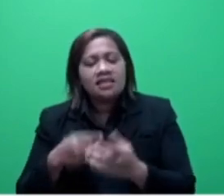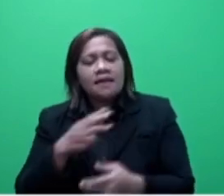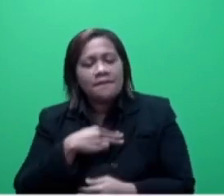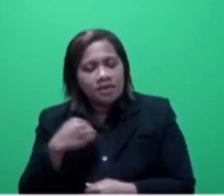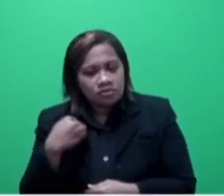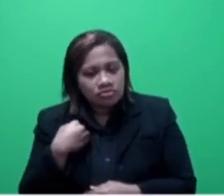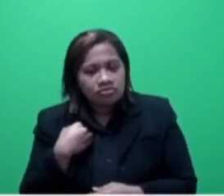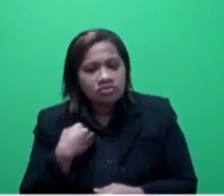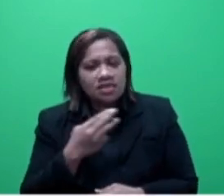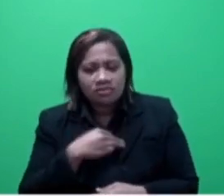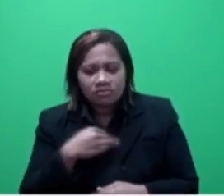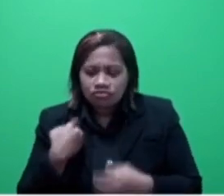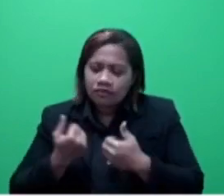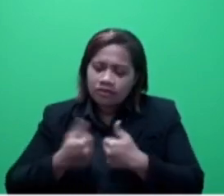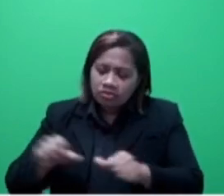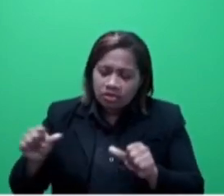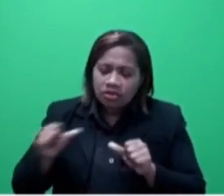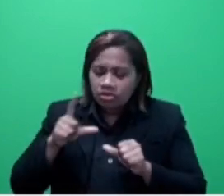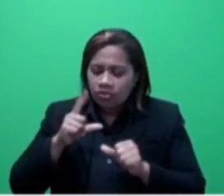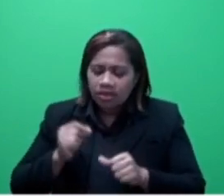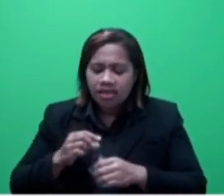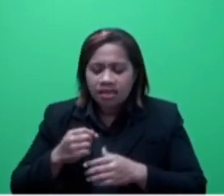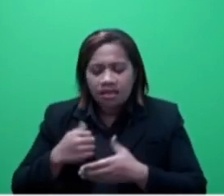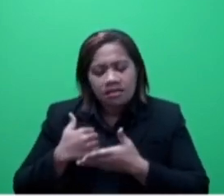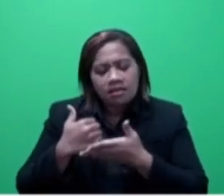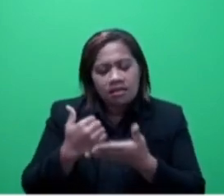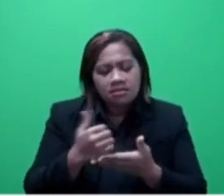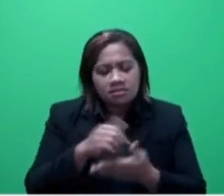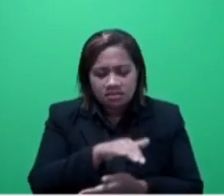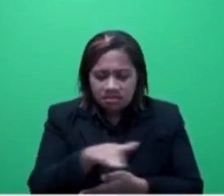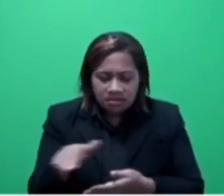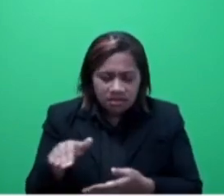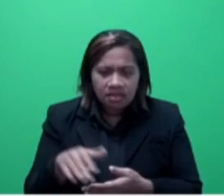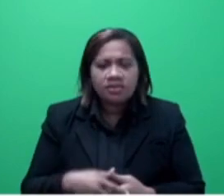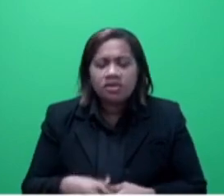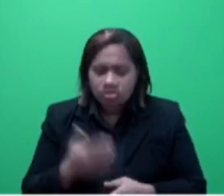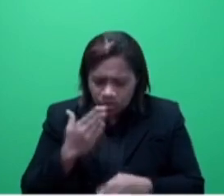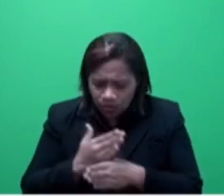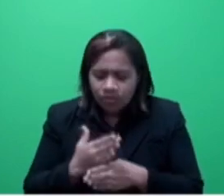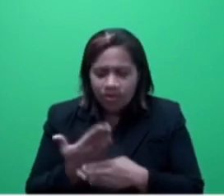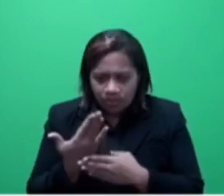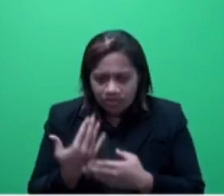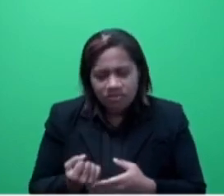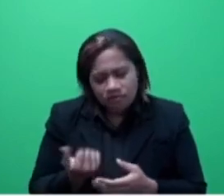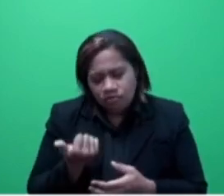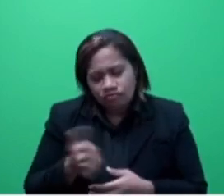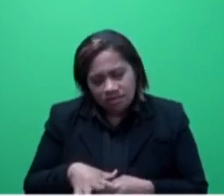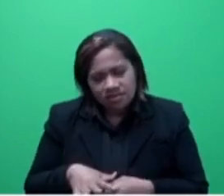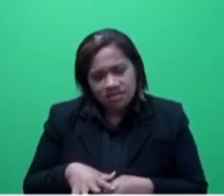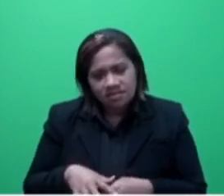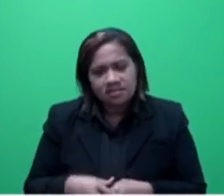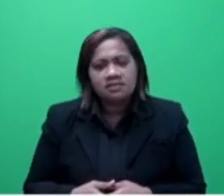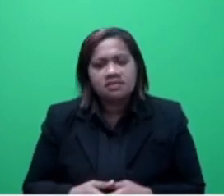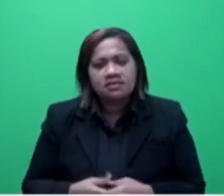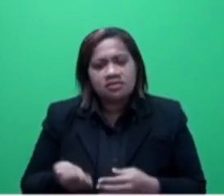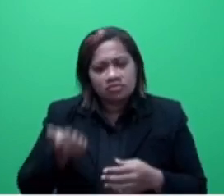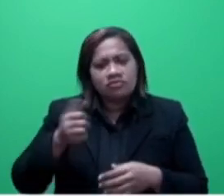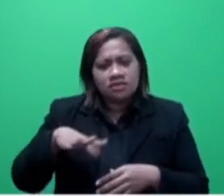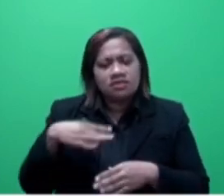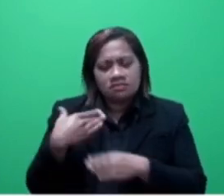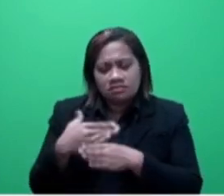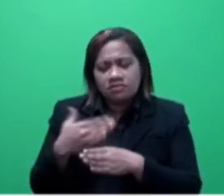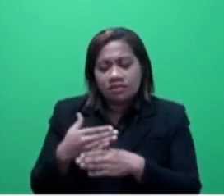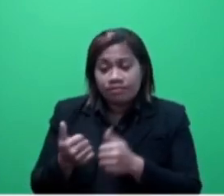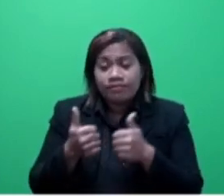Agriculture, to work up whatever we can do to assist them. So it's work that's already been done. So please, be good that you asked, Honourable Gavoka.